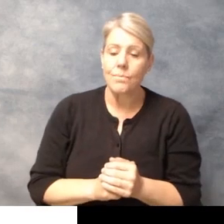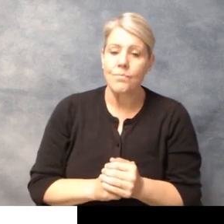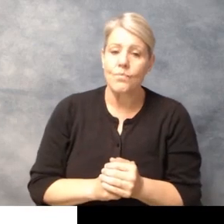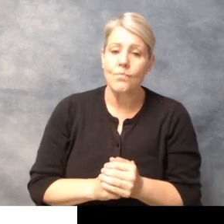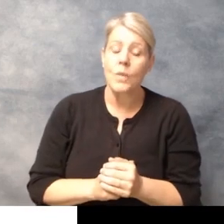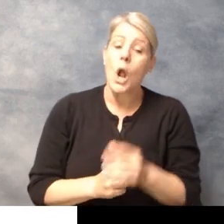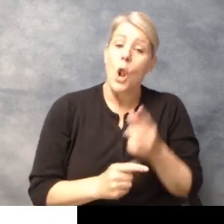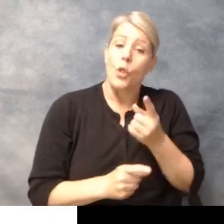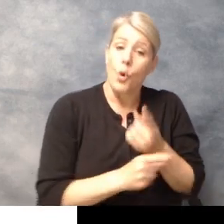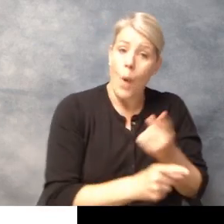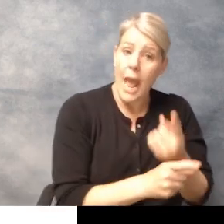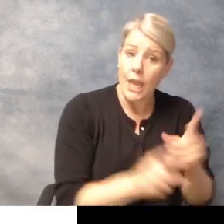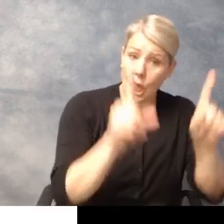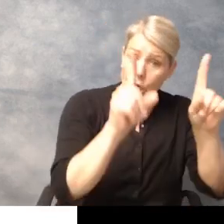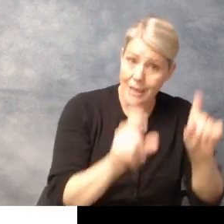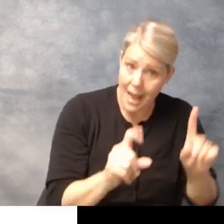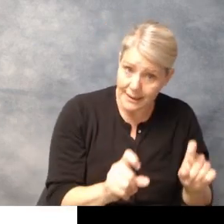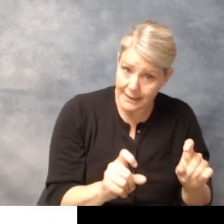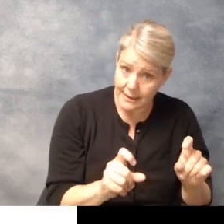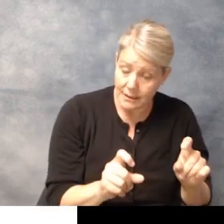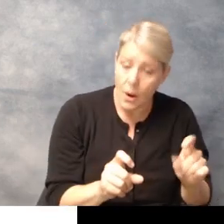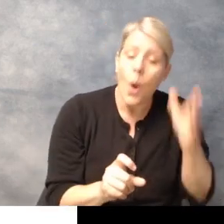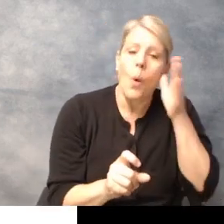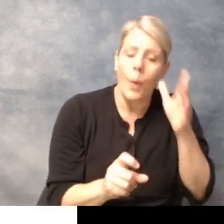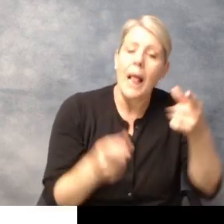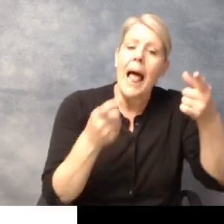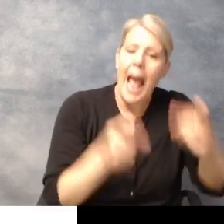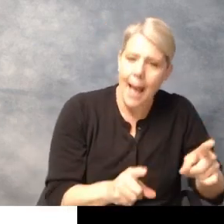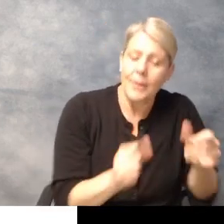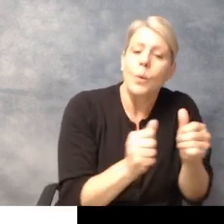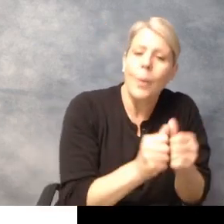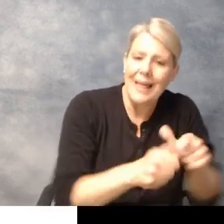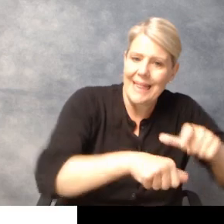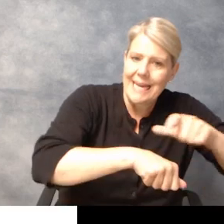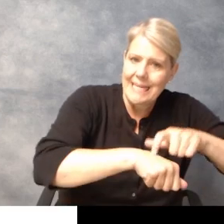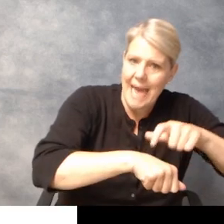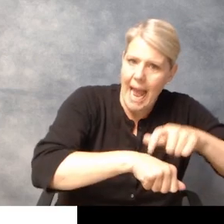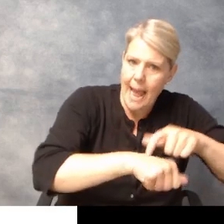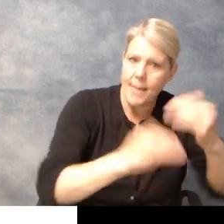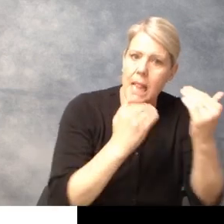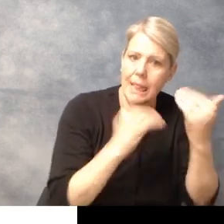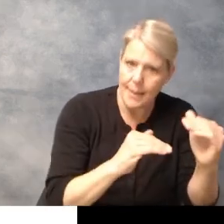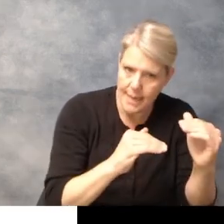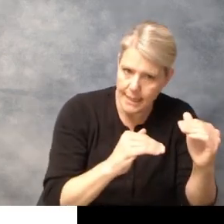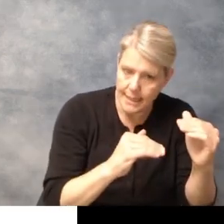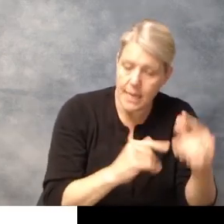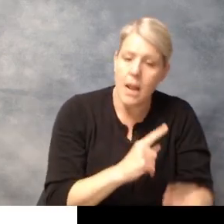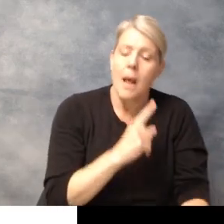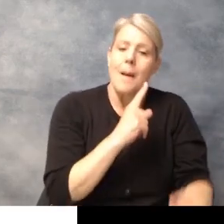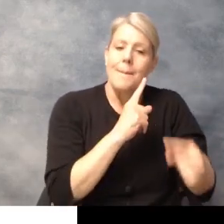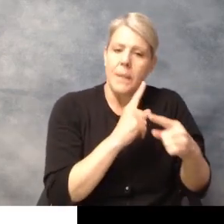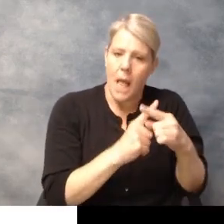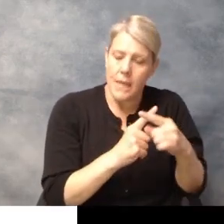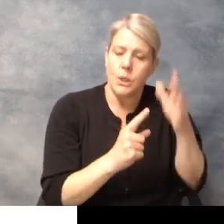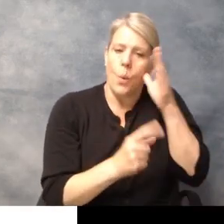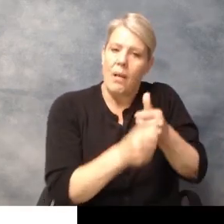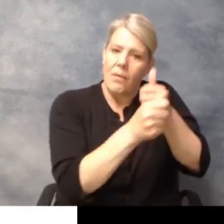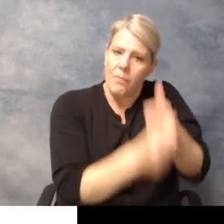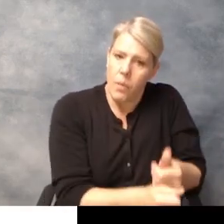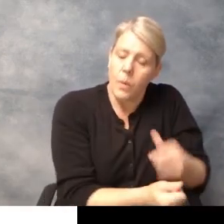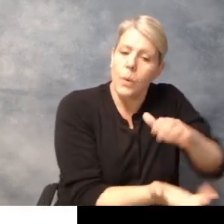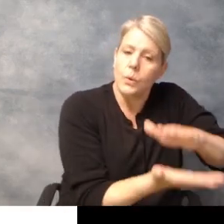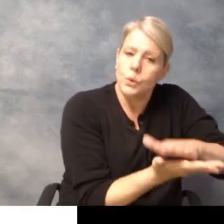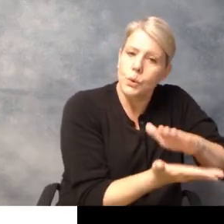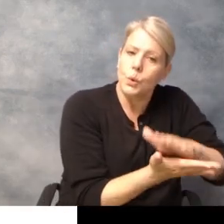The regular state assessment is typically completed within suggested time limits, and administration of the test follows the school